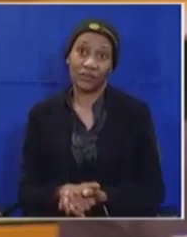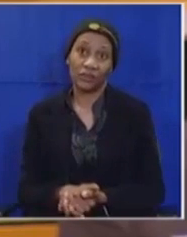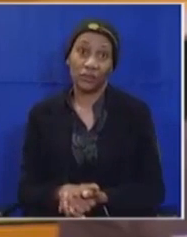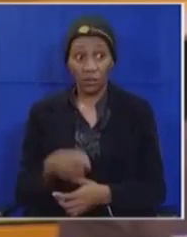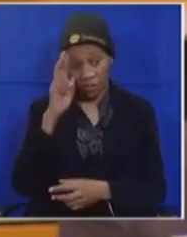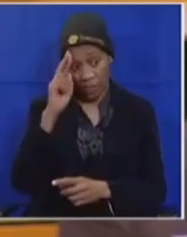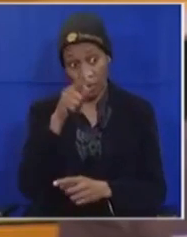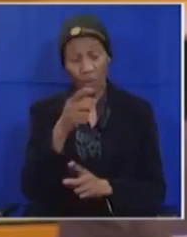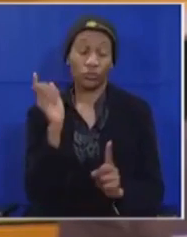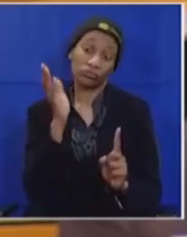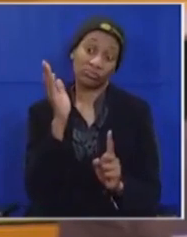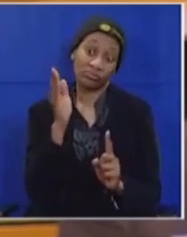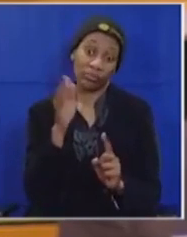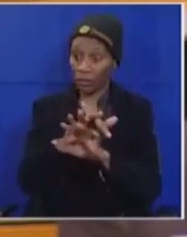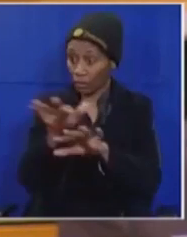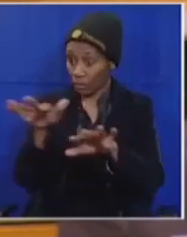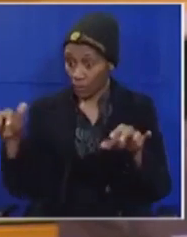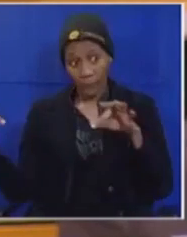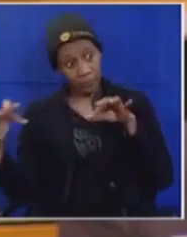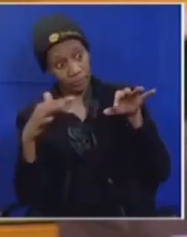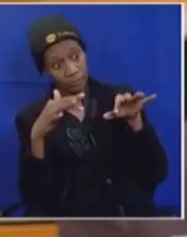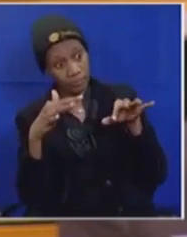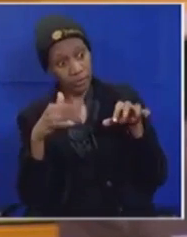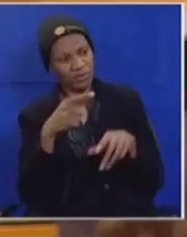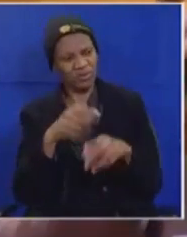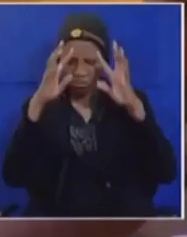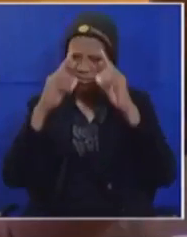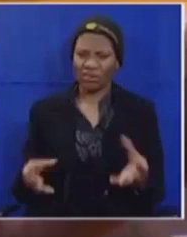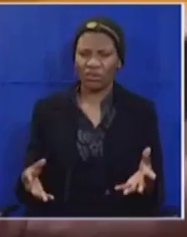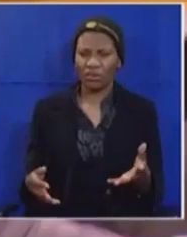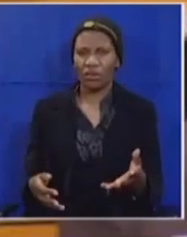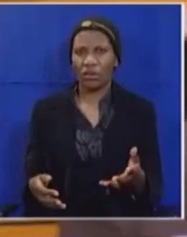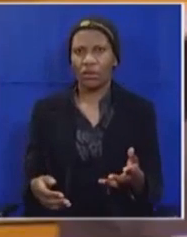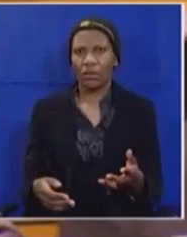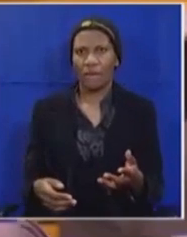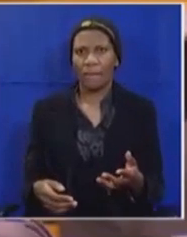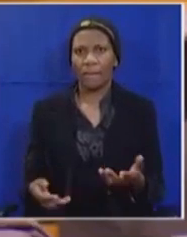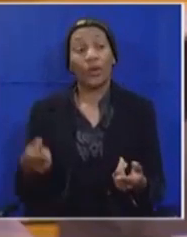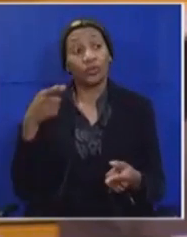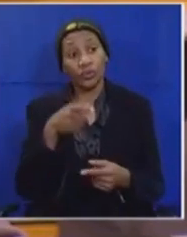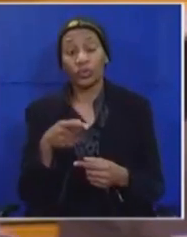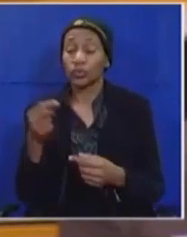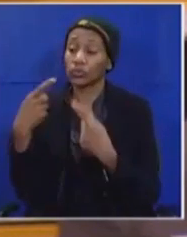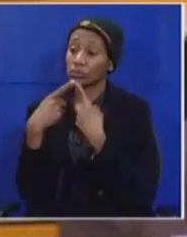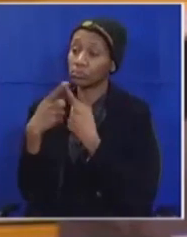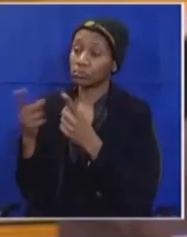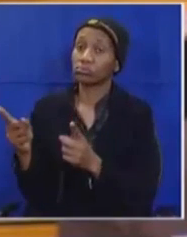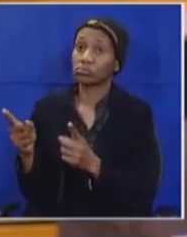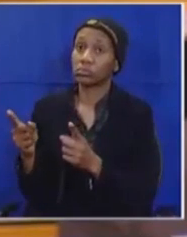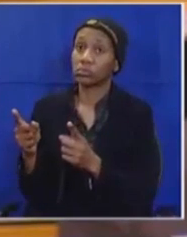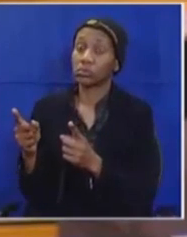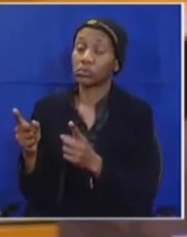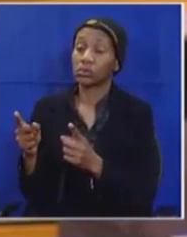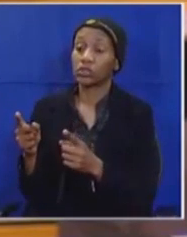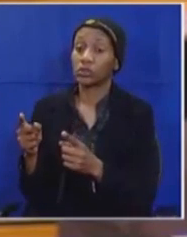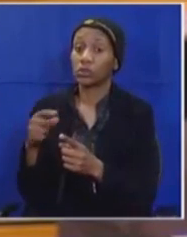speaking to, then you take a position. You spoke to the Afrikaner and you said there will be no changes to the